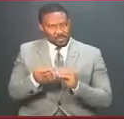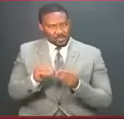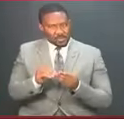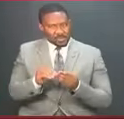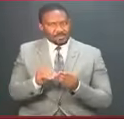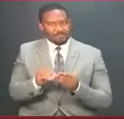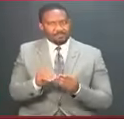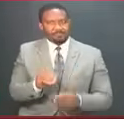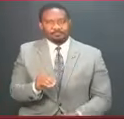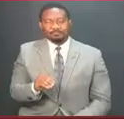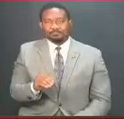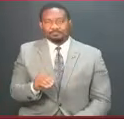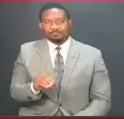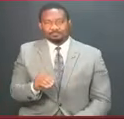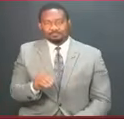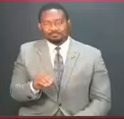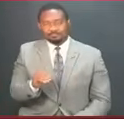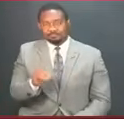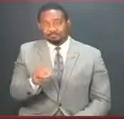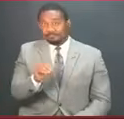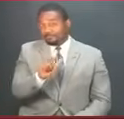23.